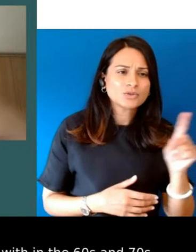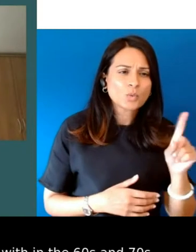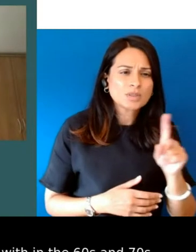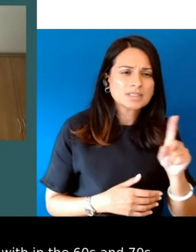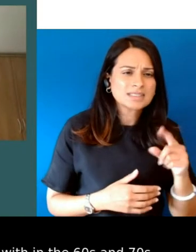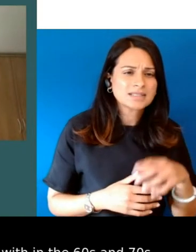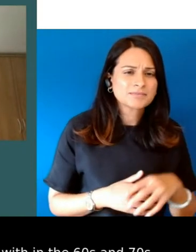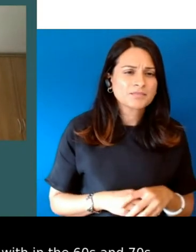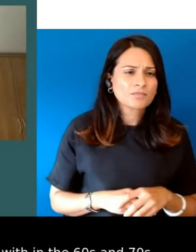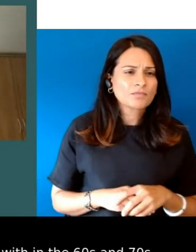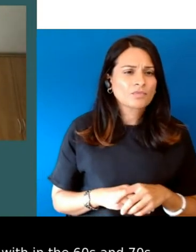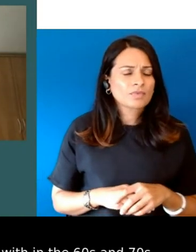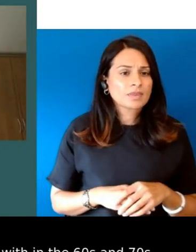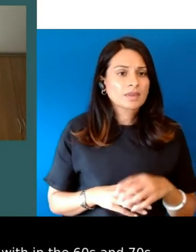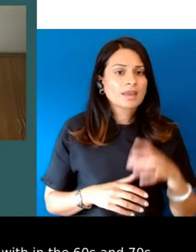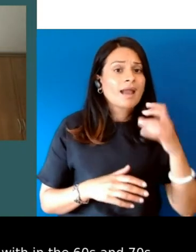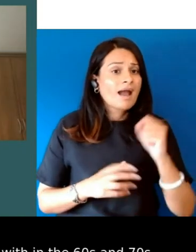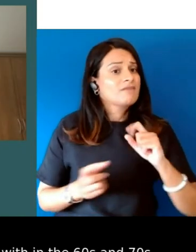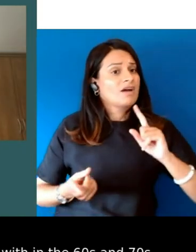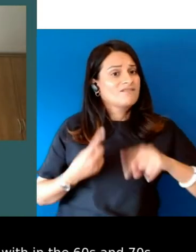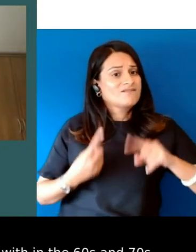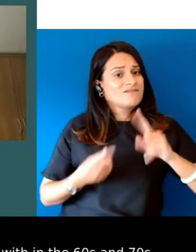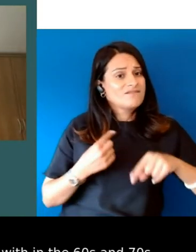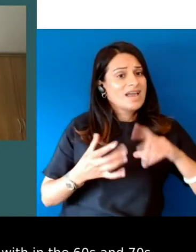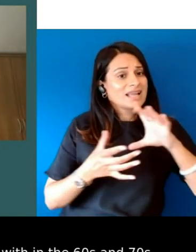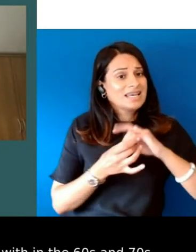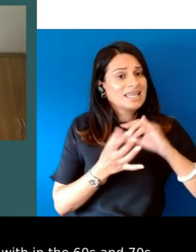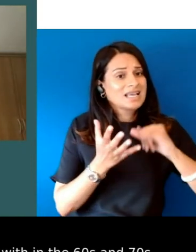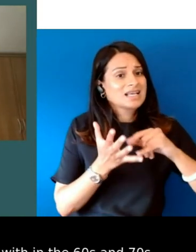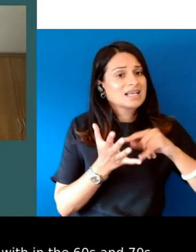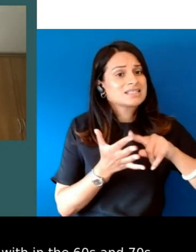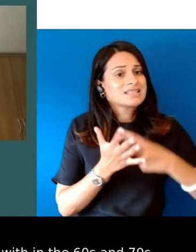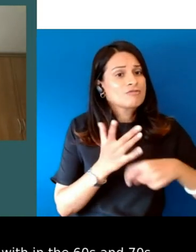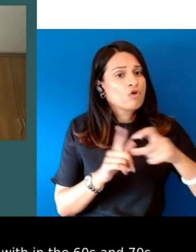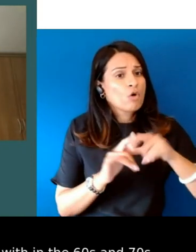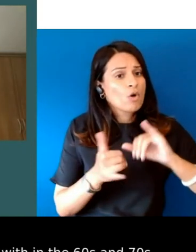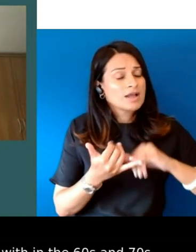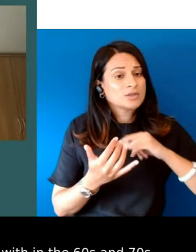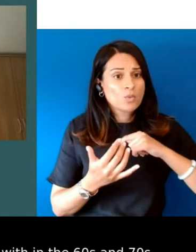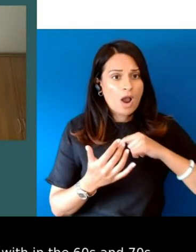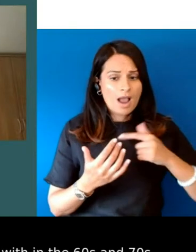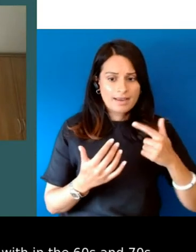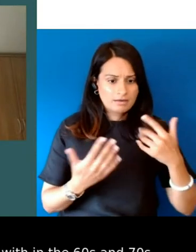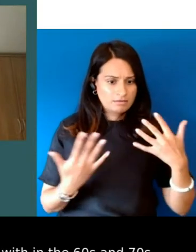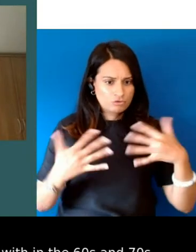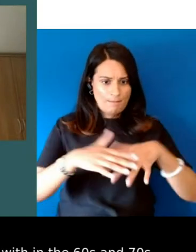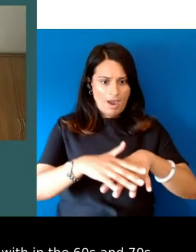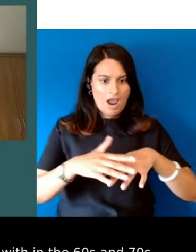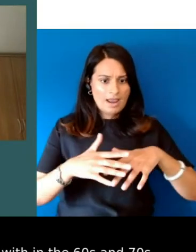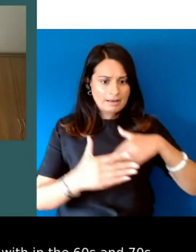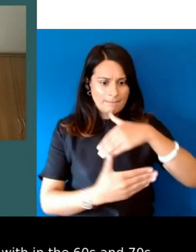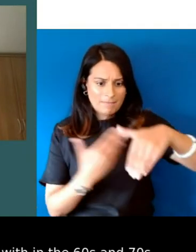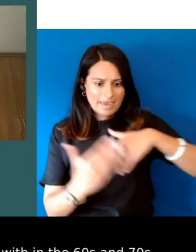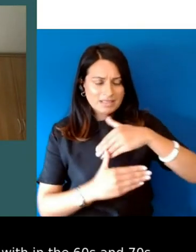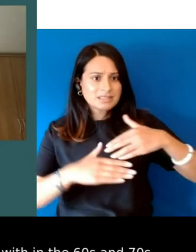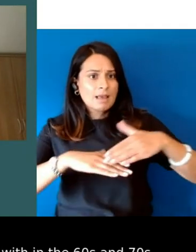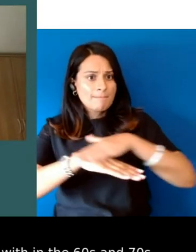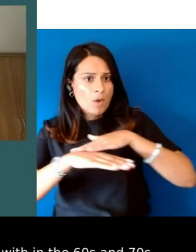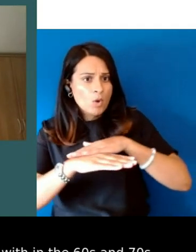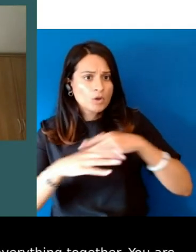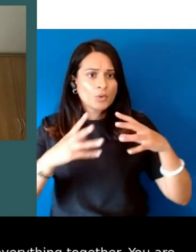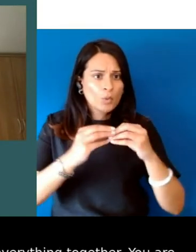side effects with steroids because what it really is is it's mixing everything together so you're mixing emollients topical